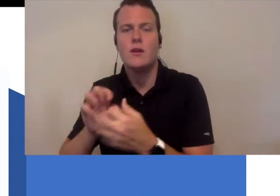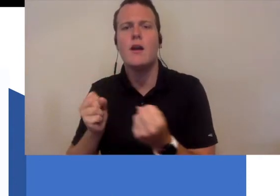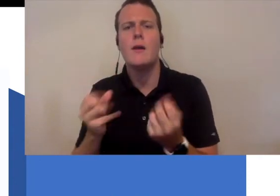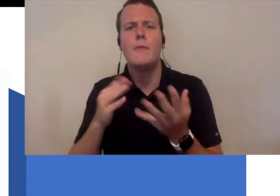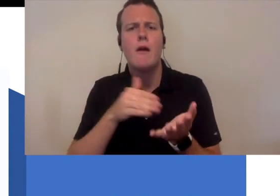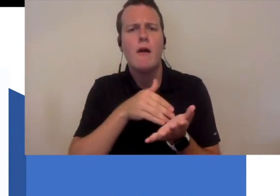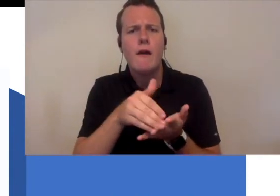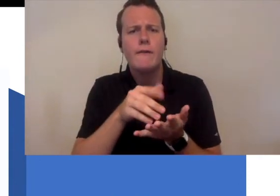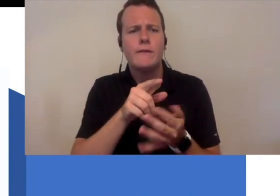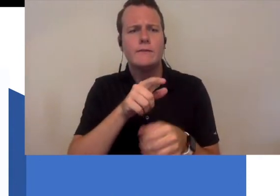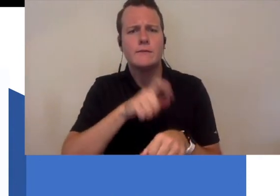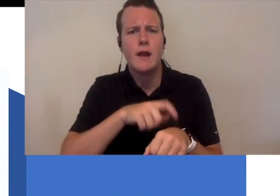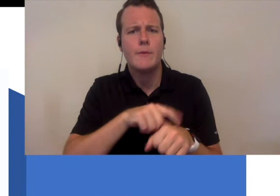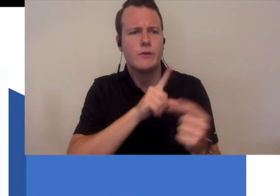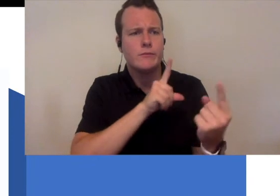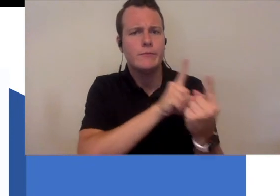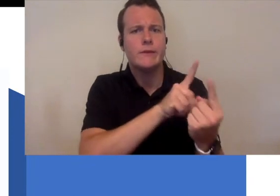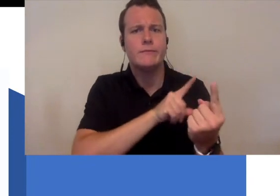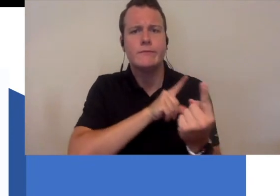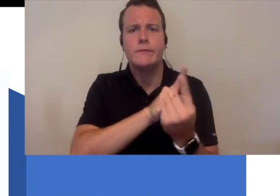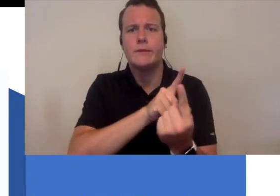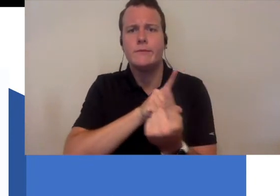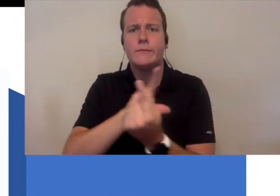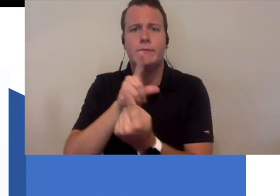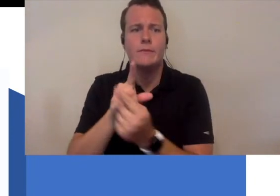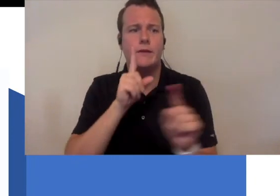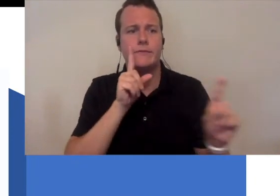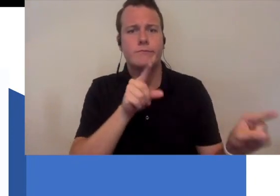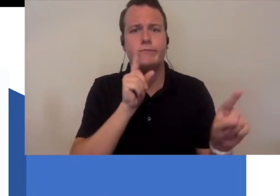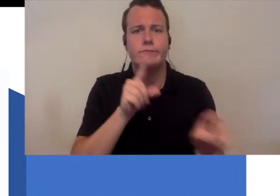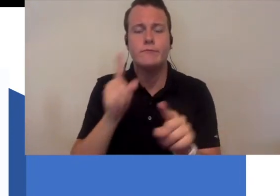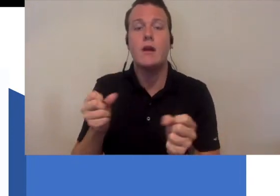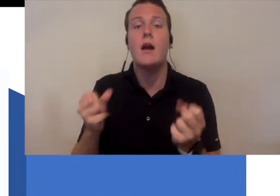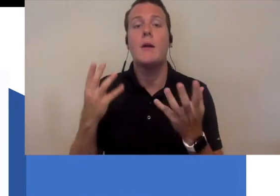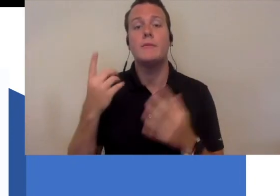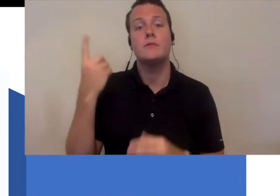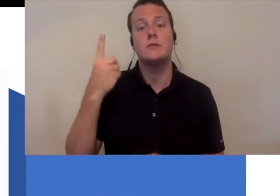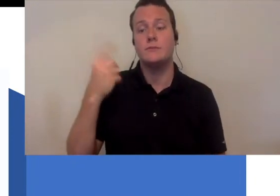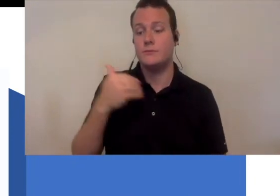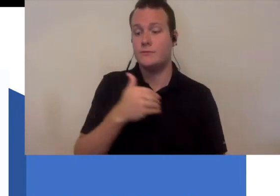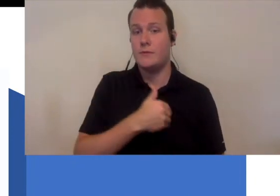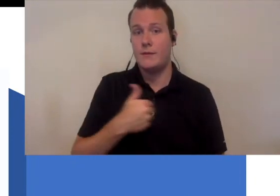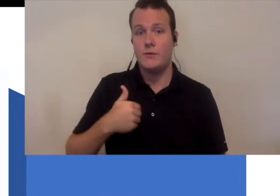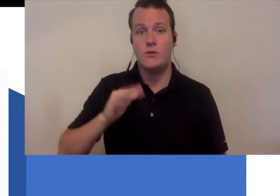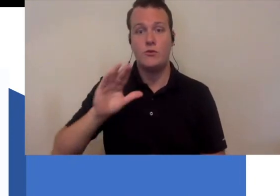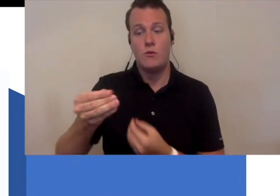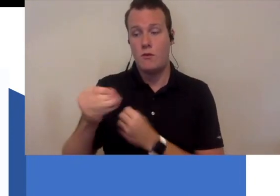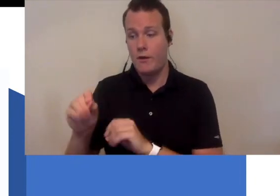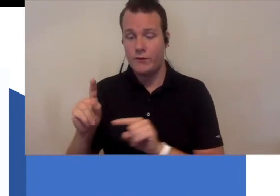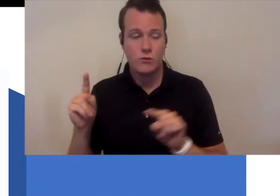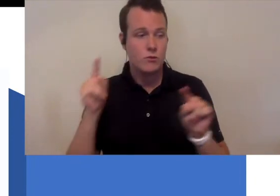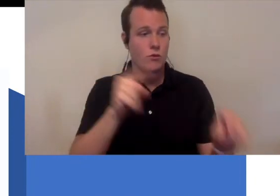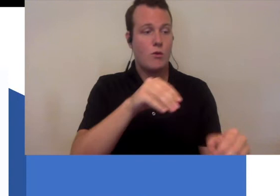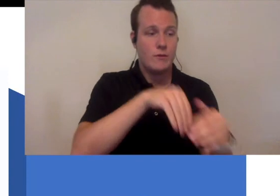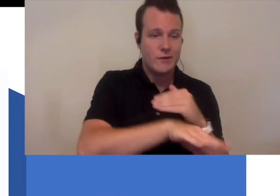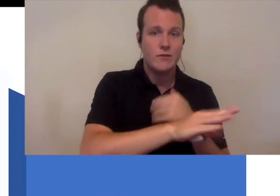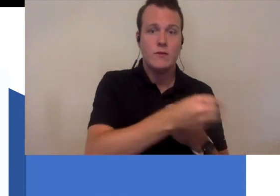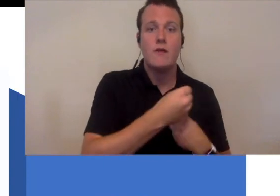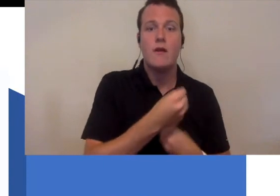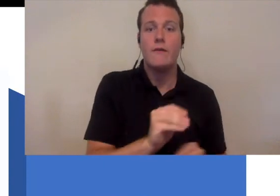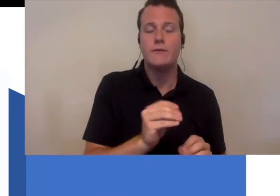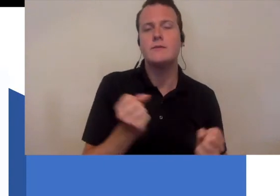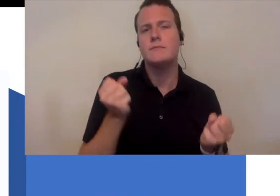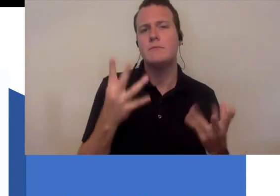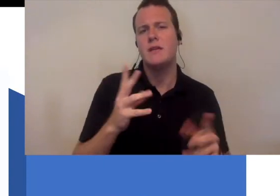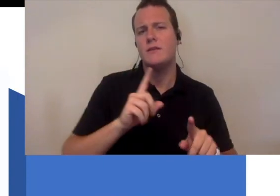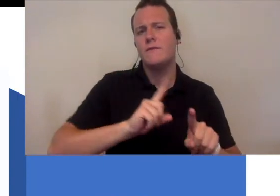visiting those physicians' offices? How often does a member of your office stop into that office? You know, there's many